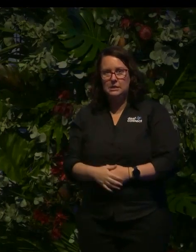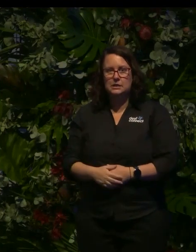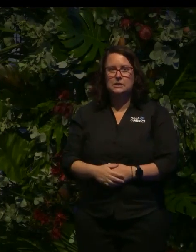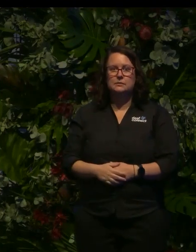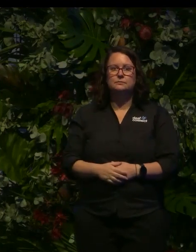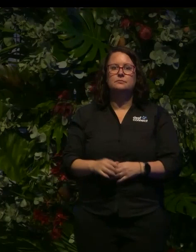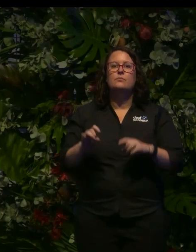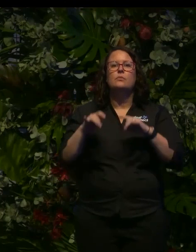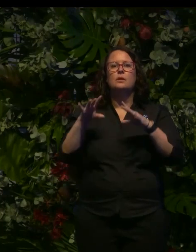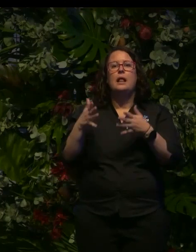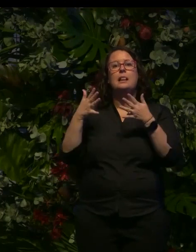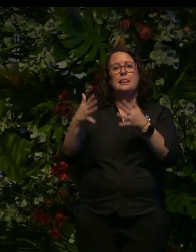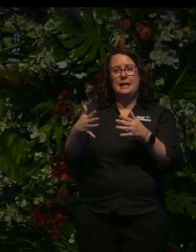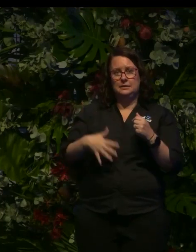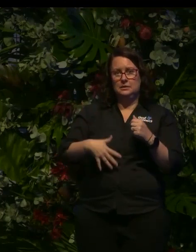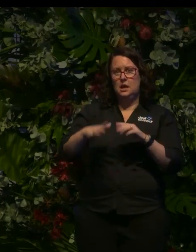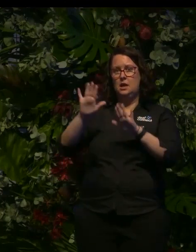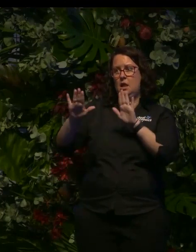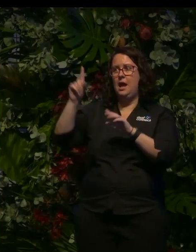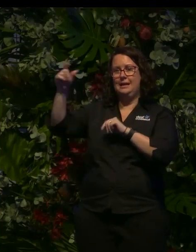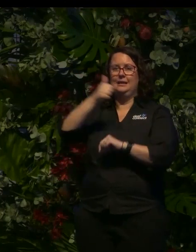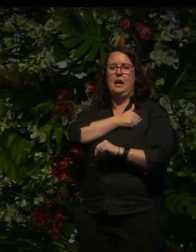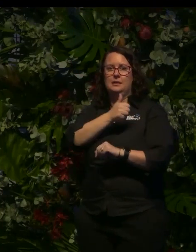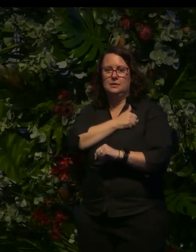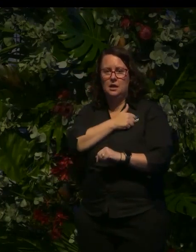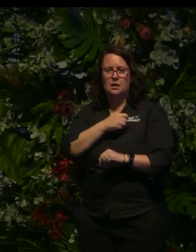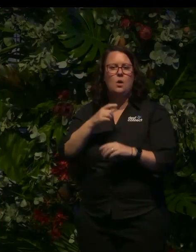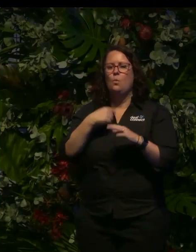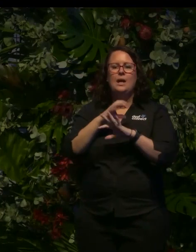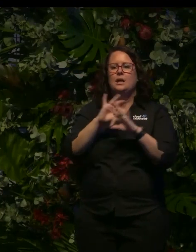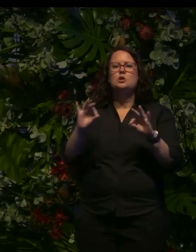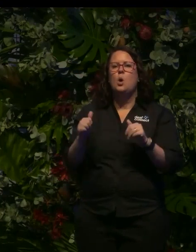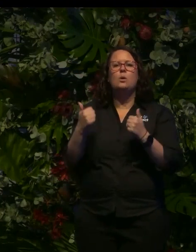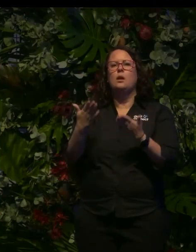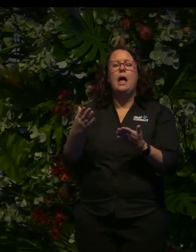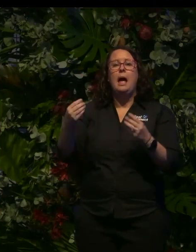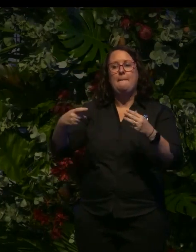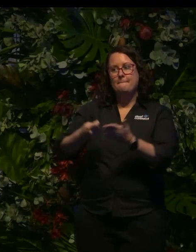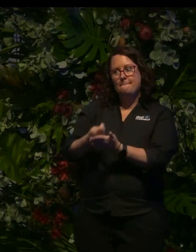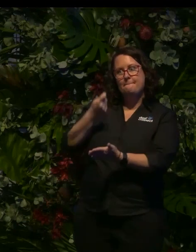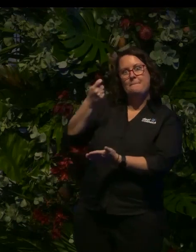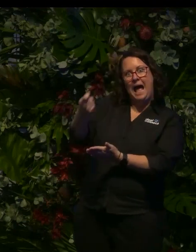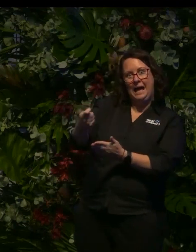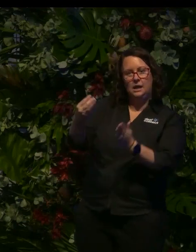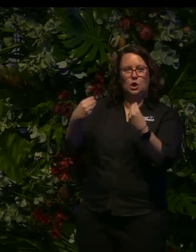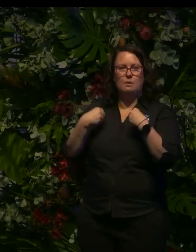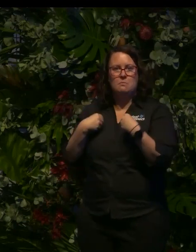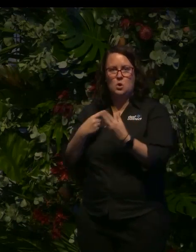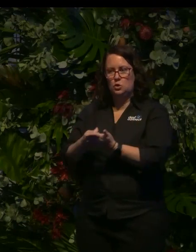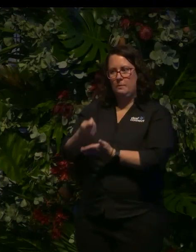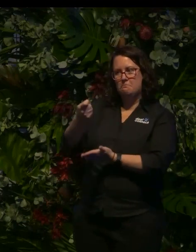allows altruistic surrogacy like Canada. We don't allow what is called commercial surrogacy, and if you ask me for a definition in broad